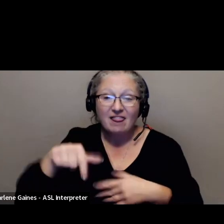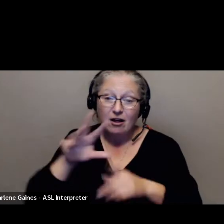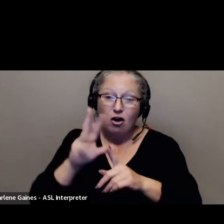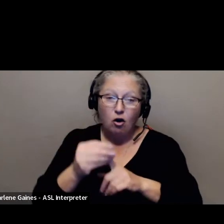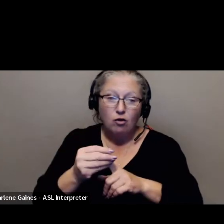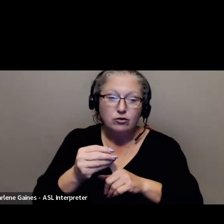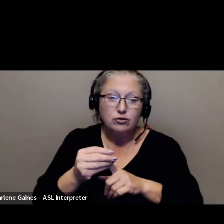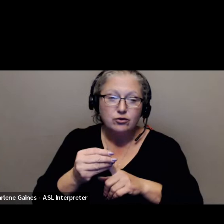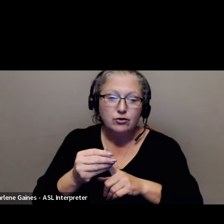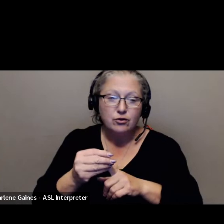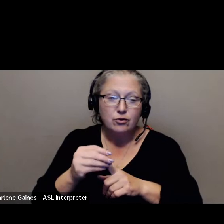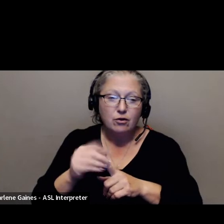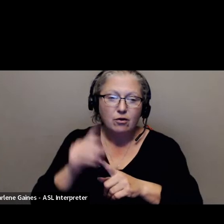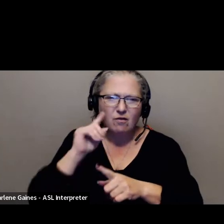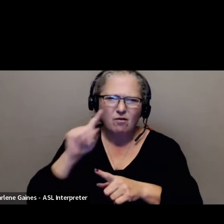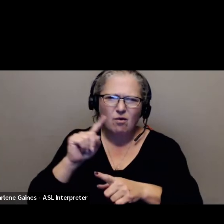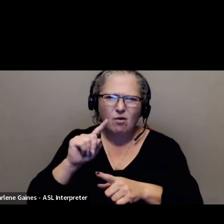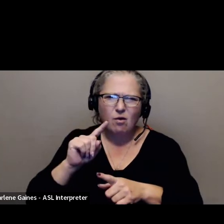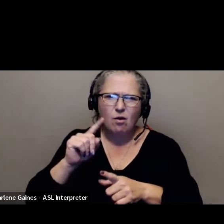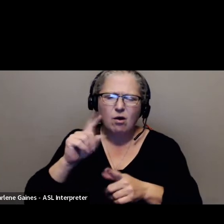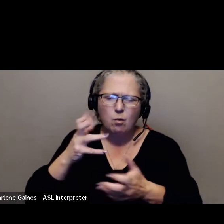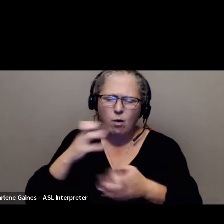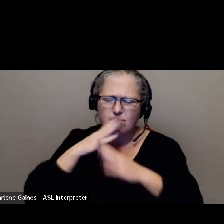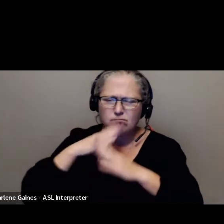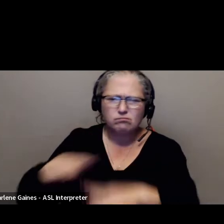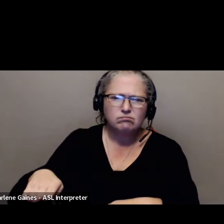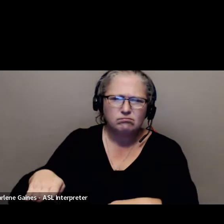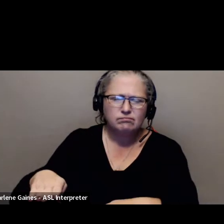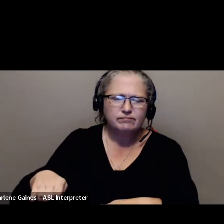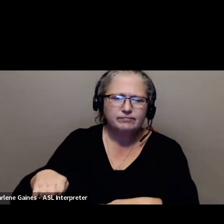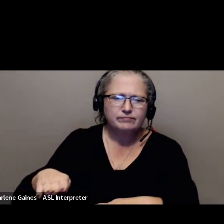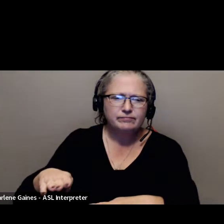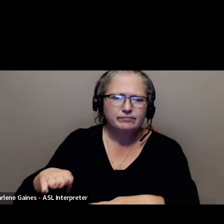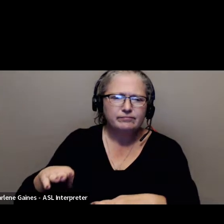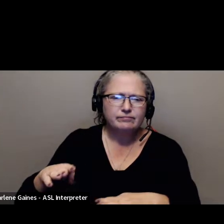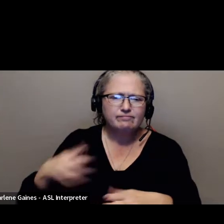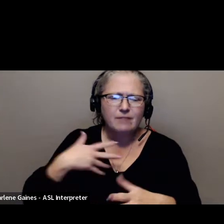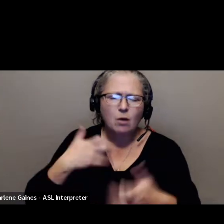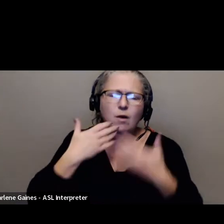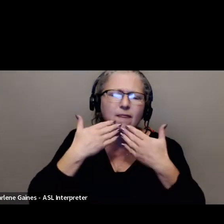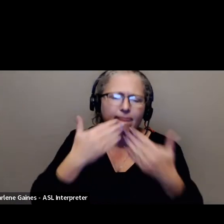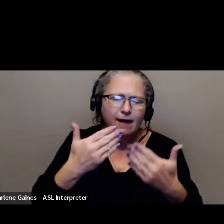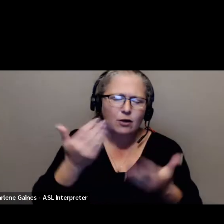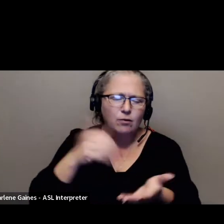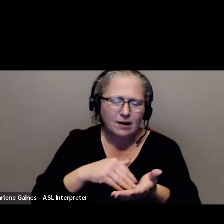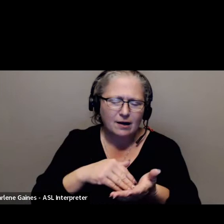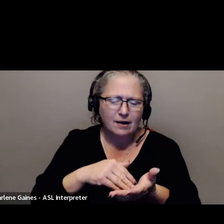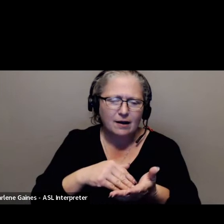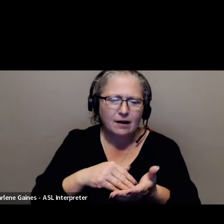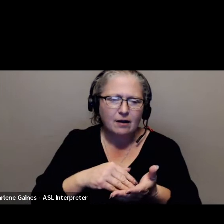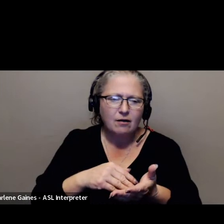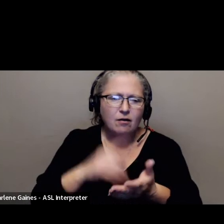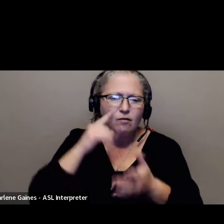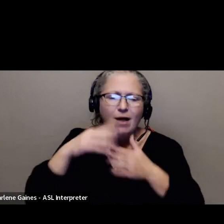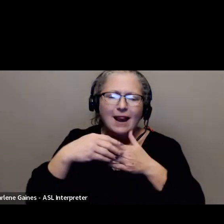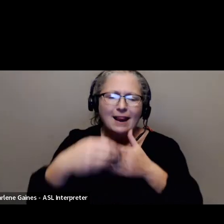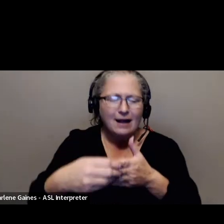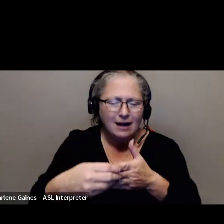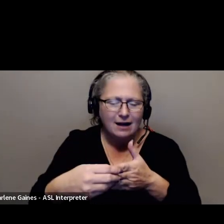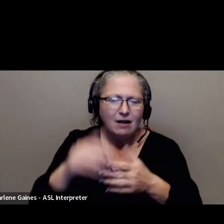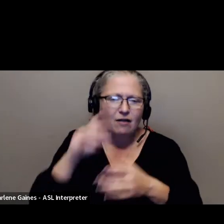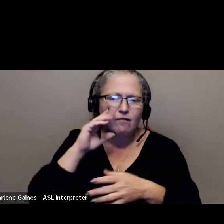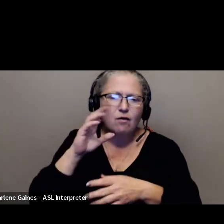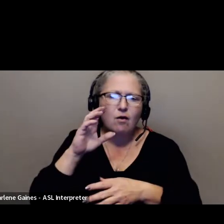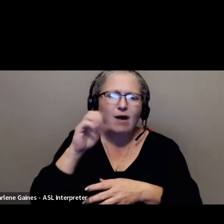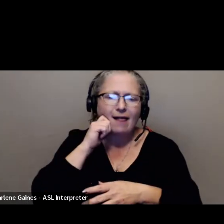of intense silencing. And hence I want to thank you one more time for leading the way in ethnic